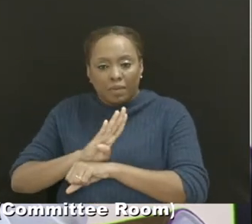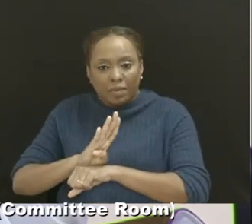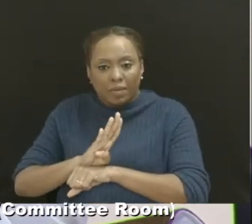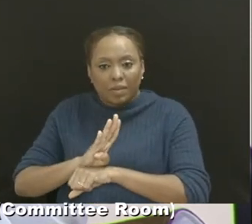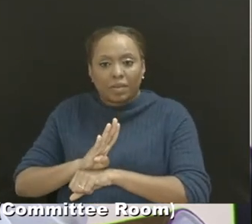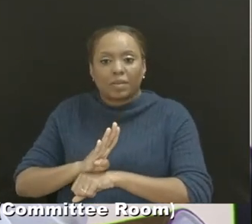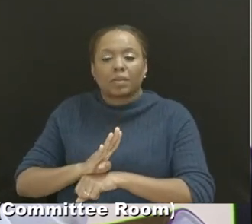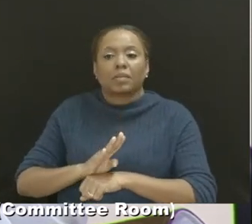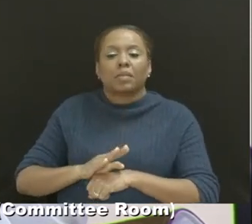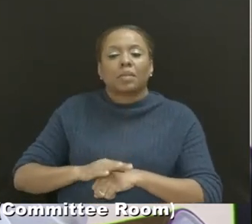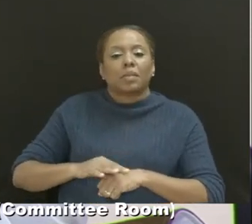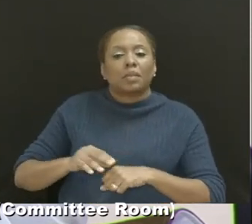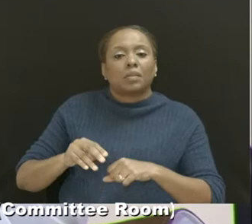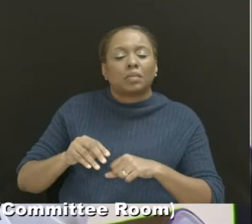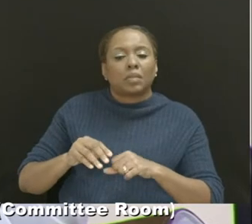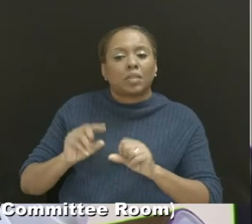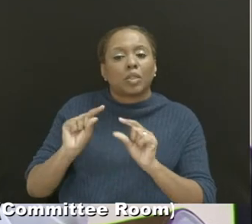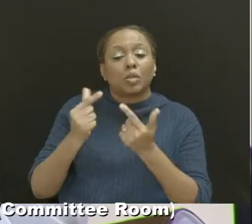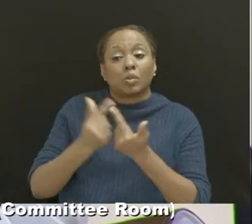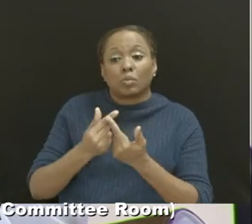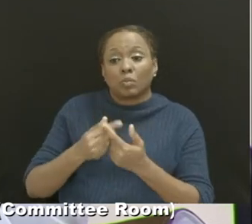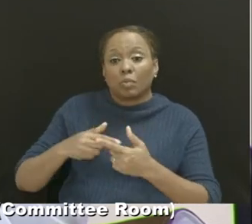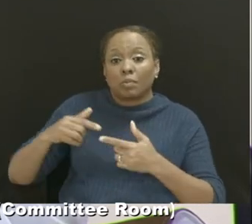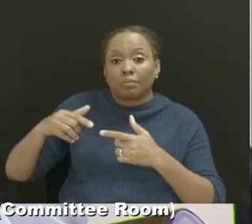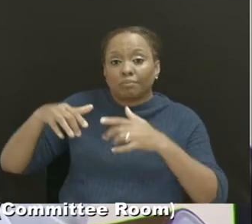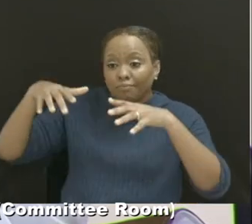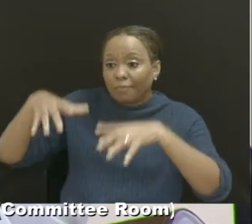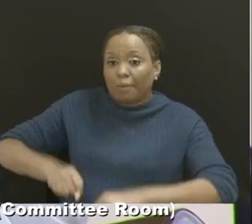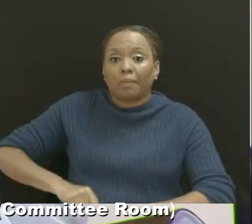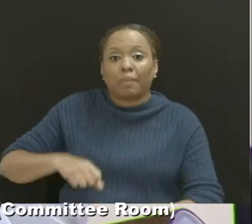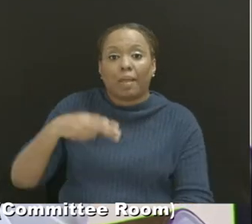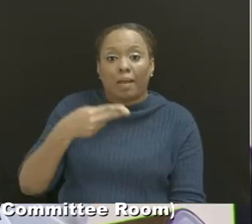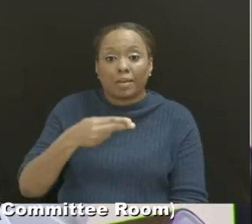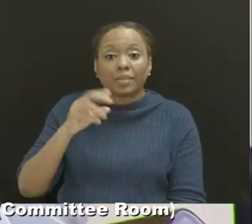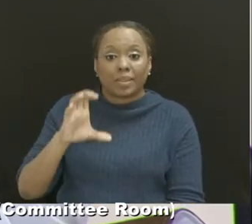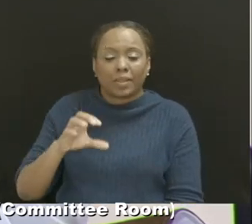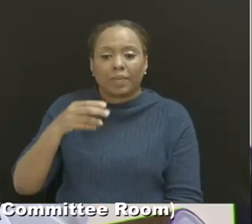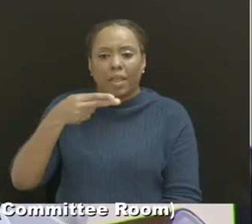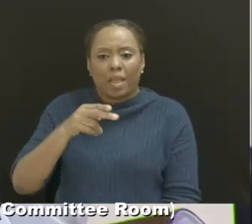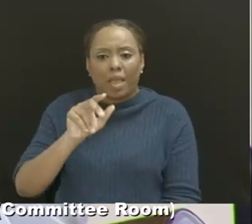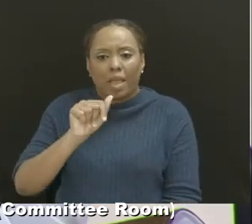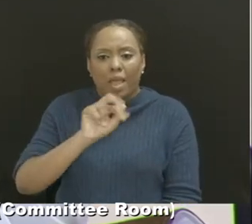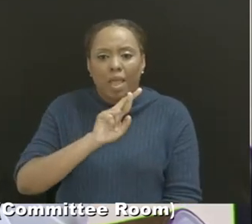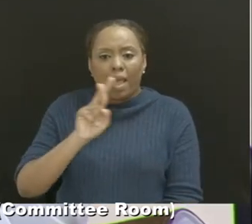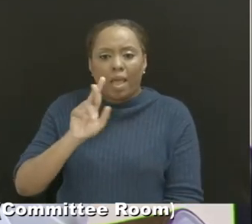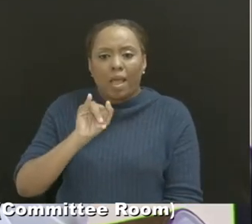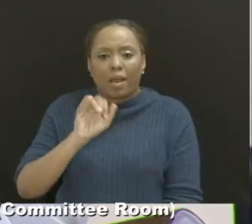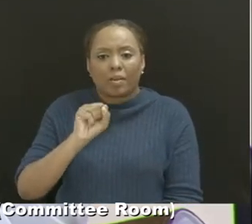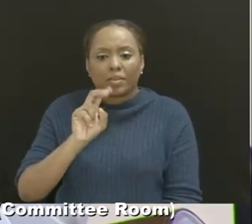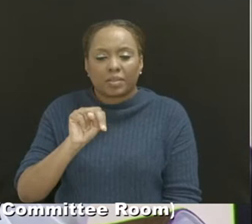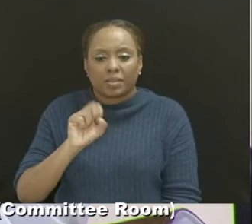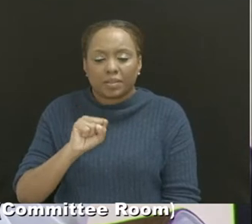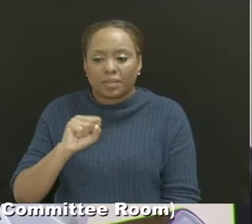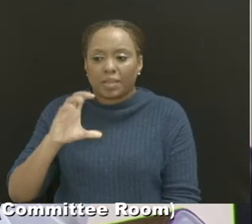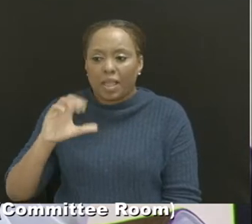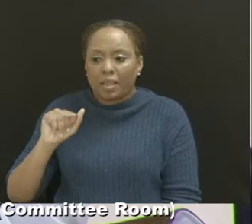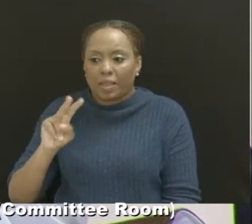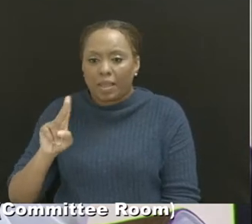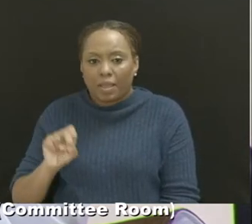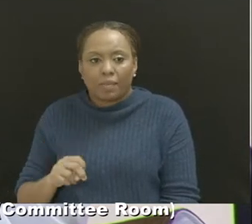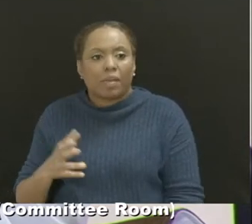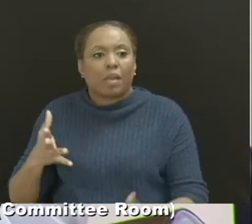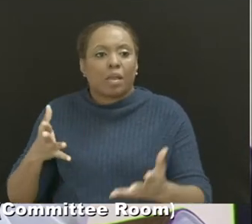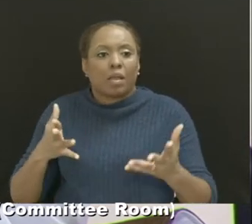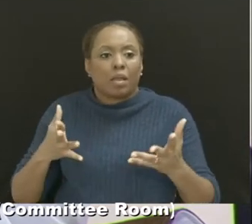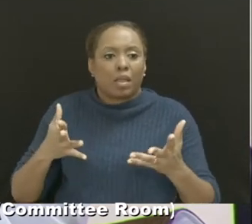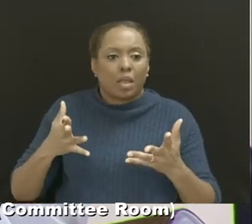management of Harrison's Cave. And their program had outlined a series of community programs which would build on those things that we would have